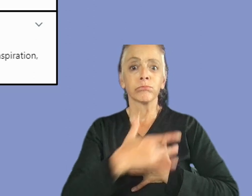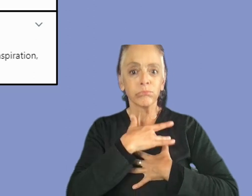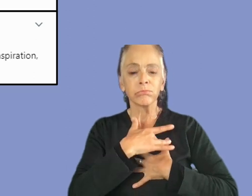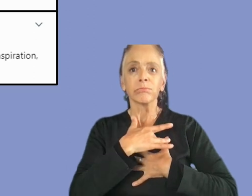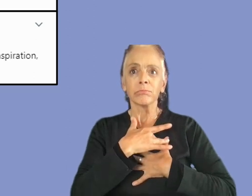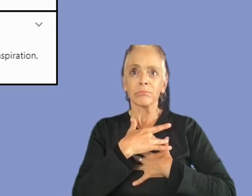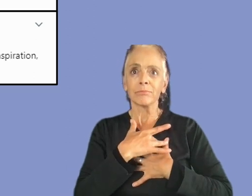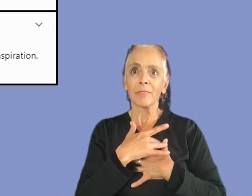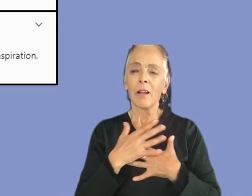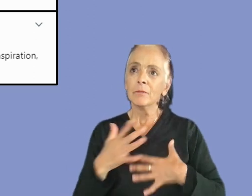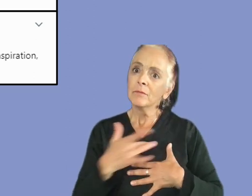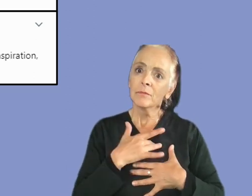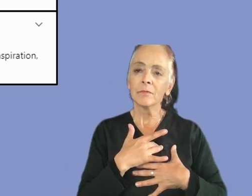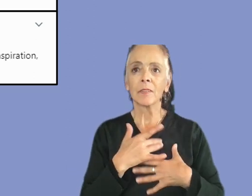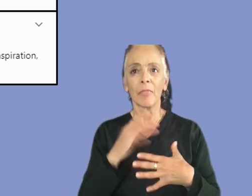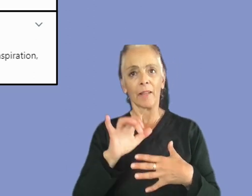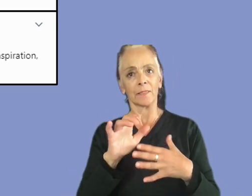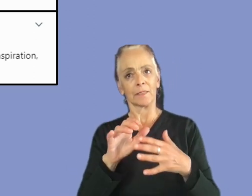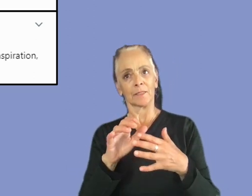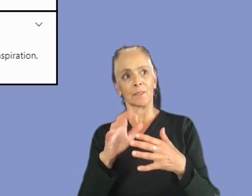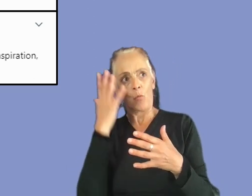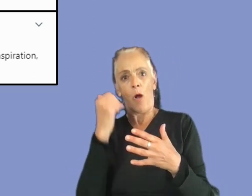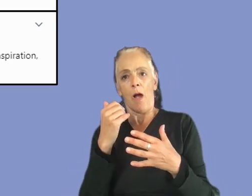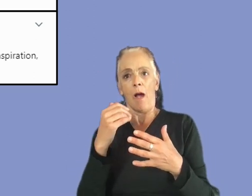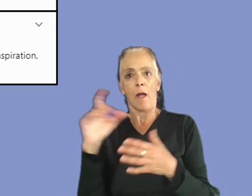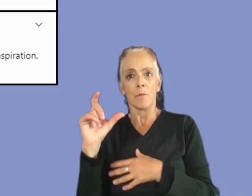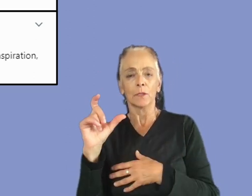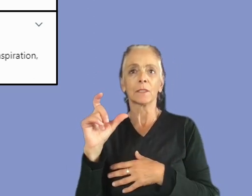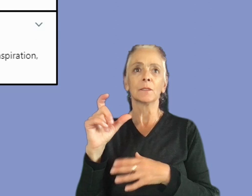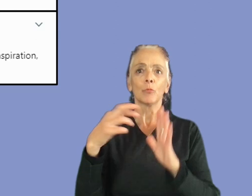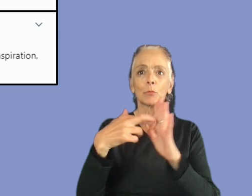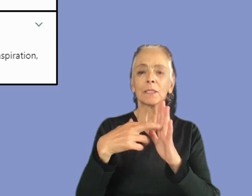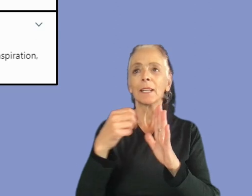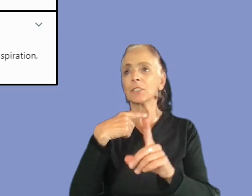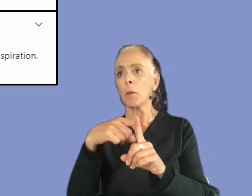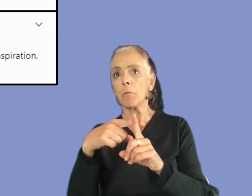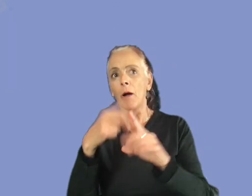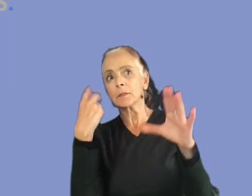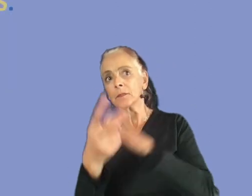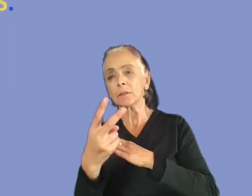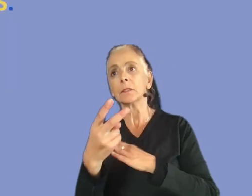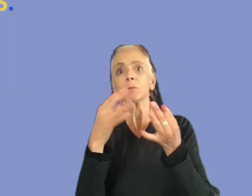work. That's how important Muslim representation is and positive outlooks are.